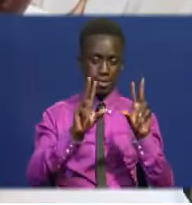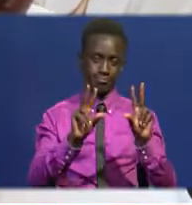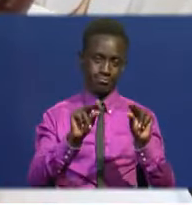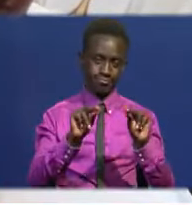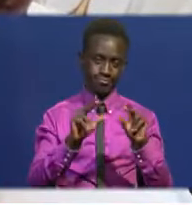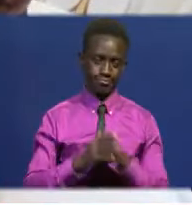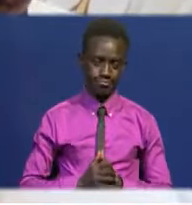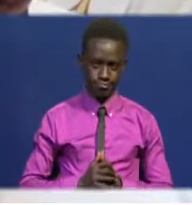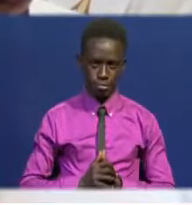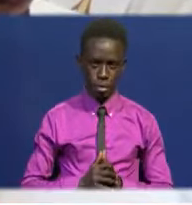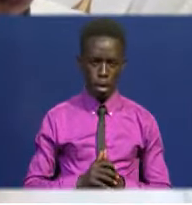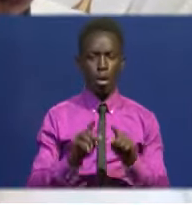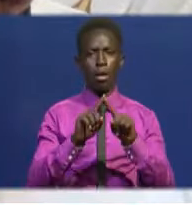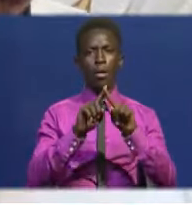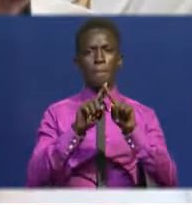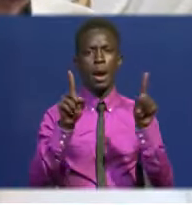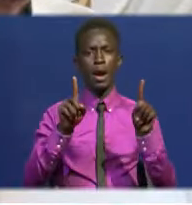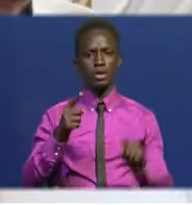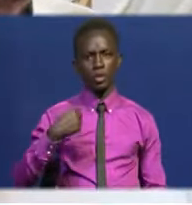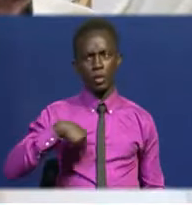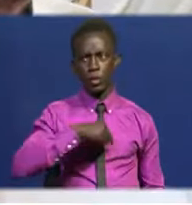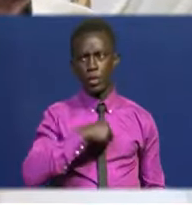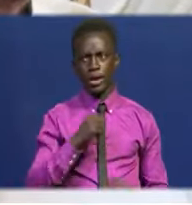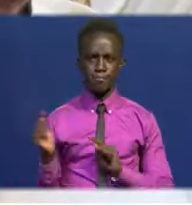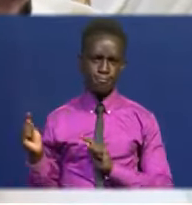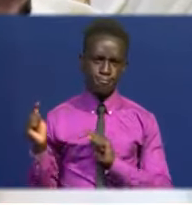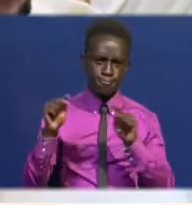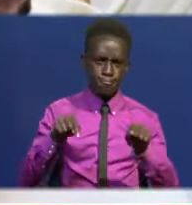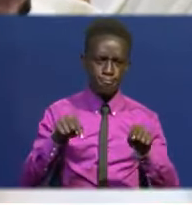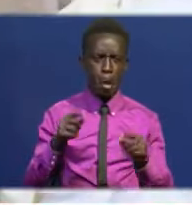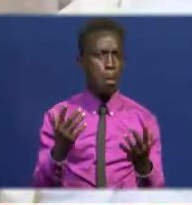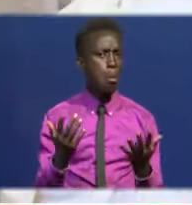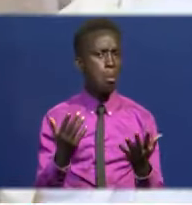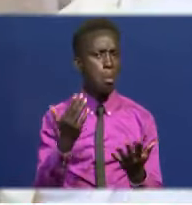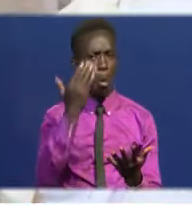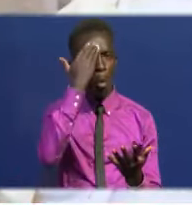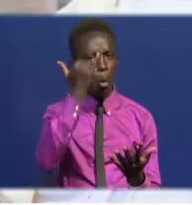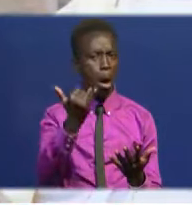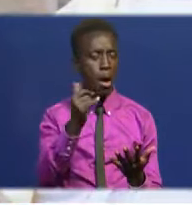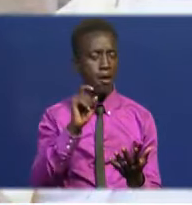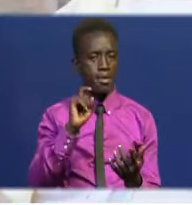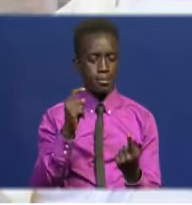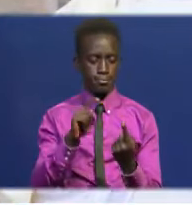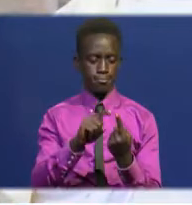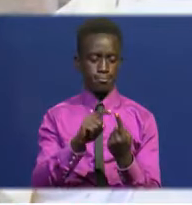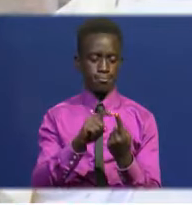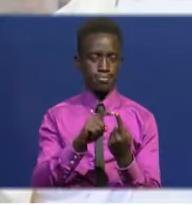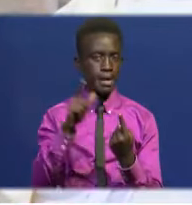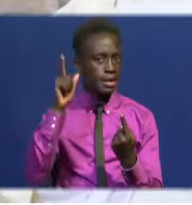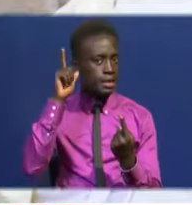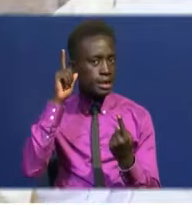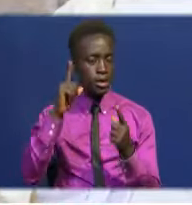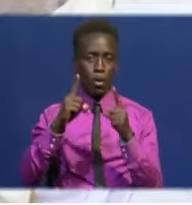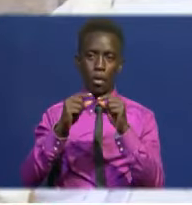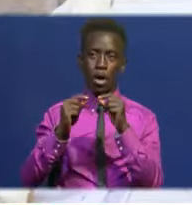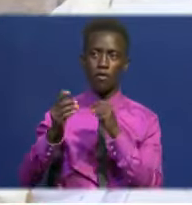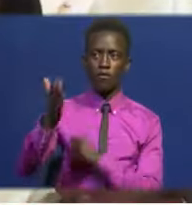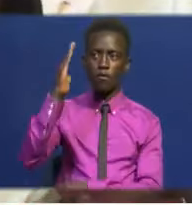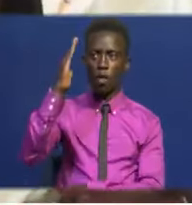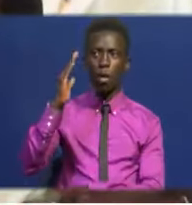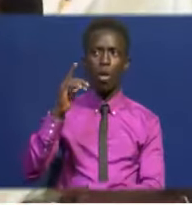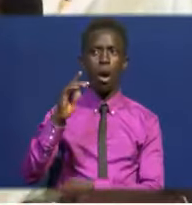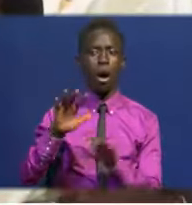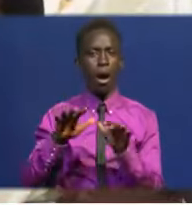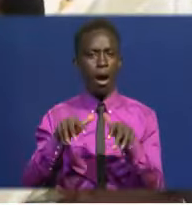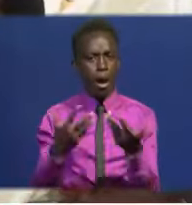But we are here today to, well, first of all, listen to the word of God, how God inspires us